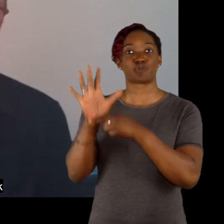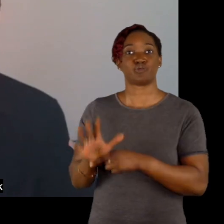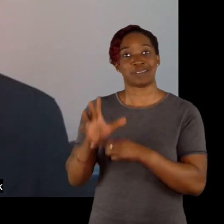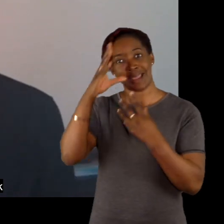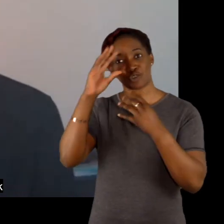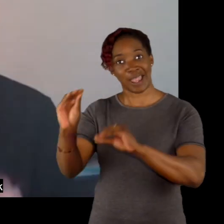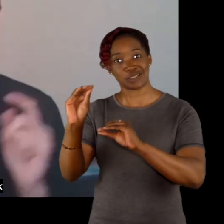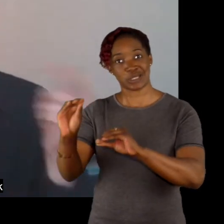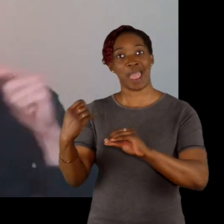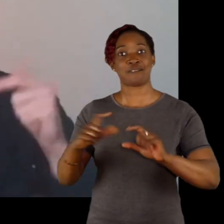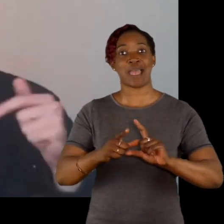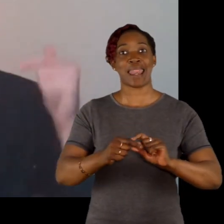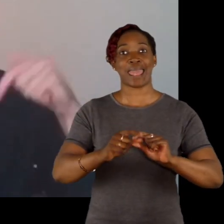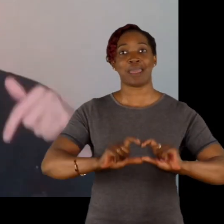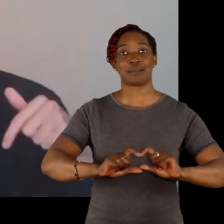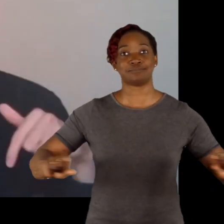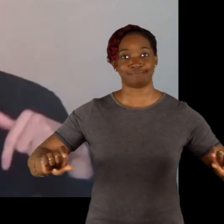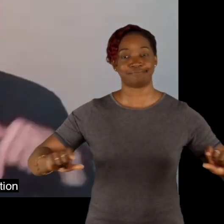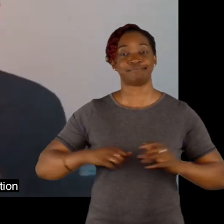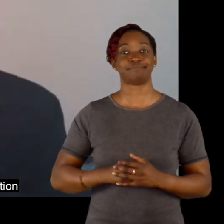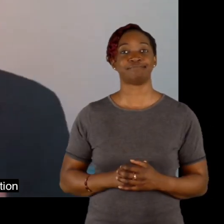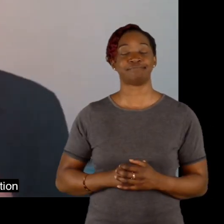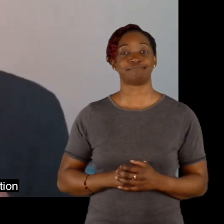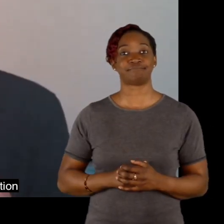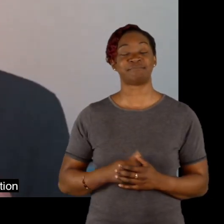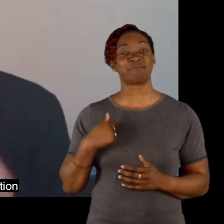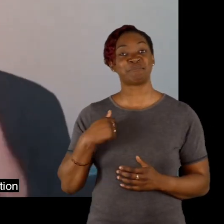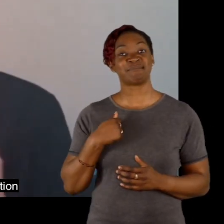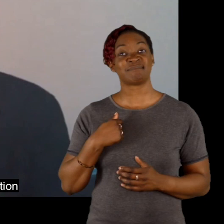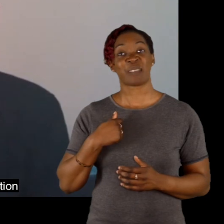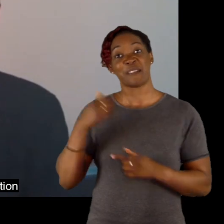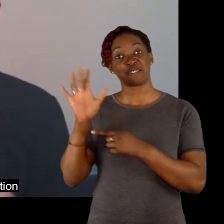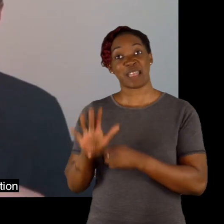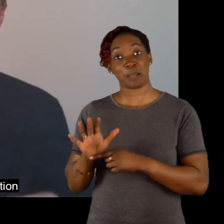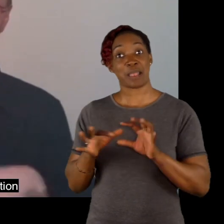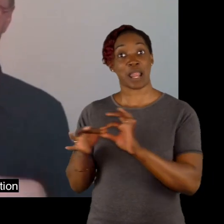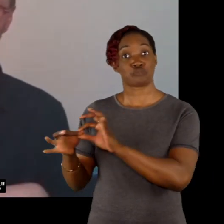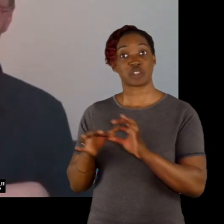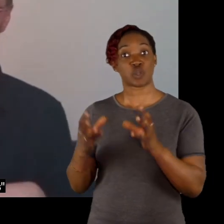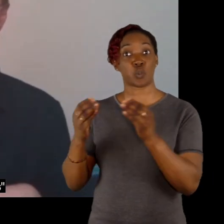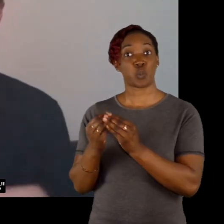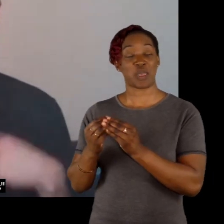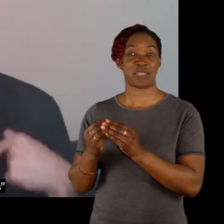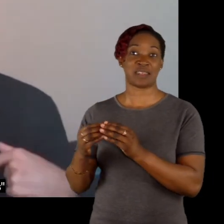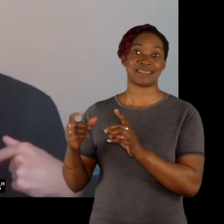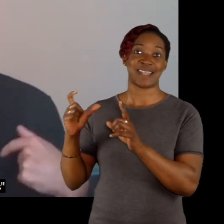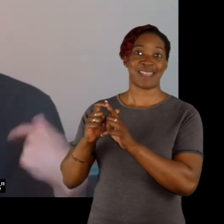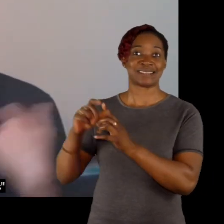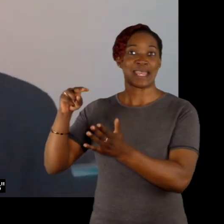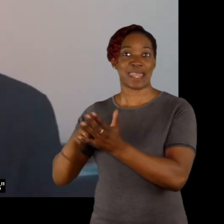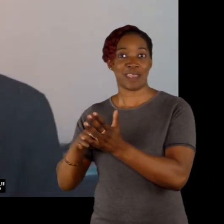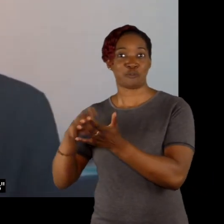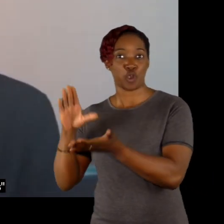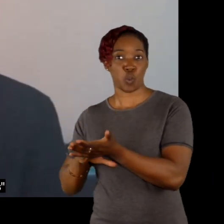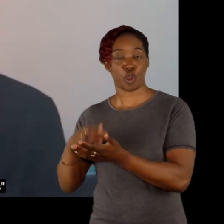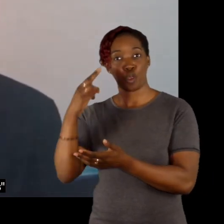Screen Education, at the link in the description below. My latest film in collaboration with director Niamh